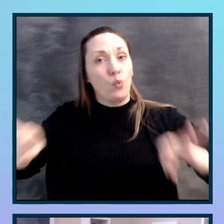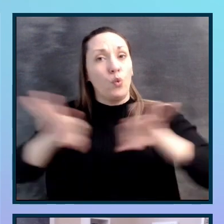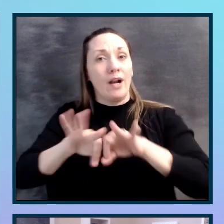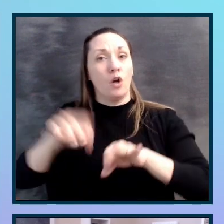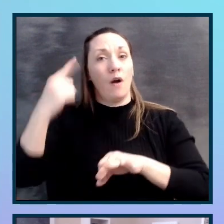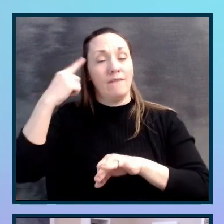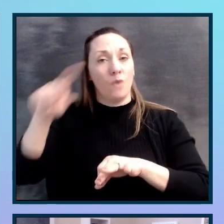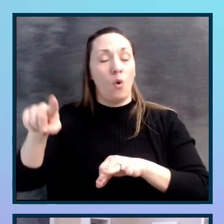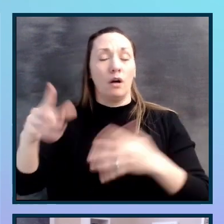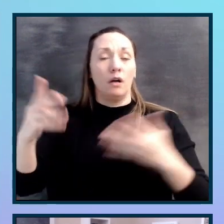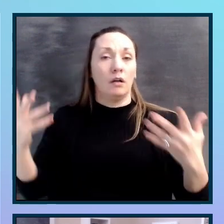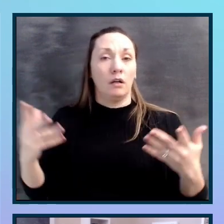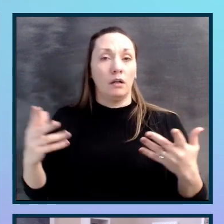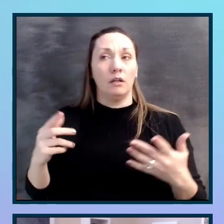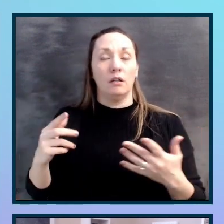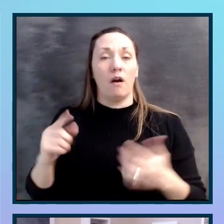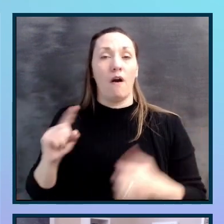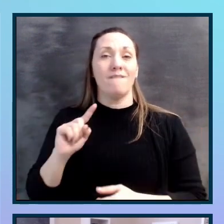for